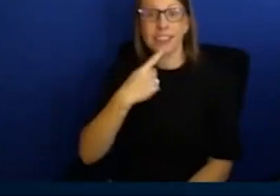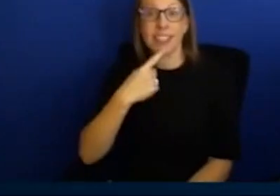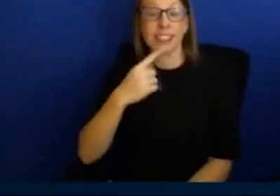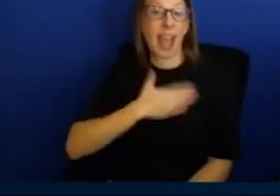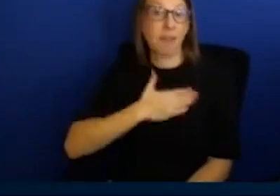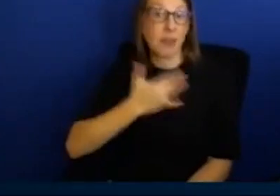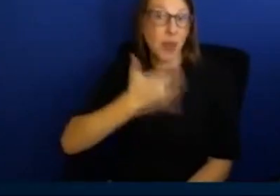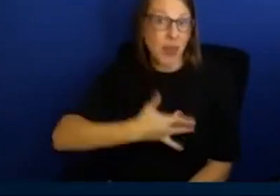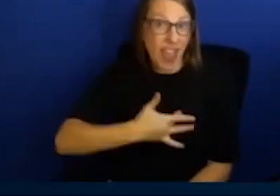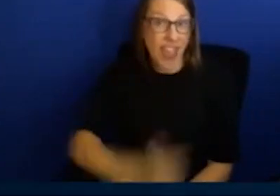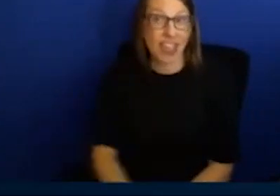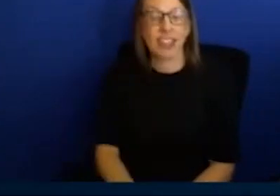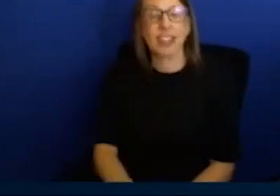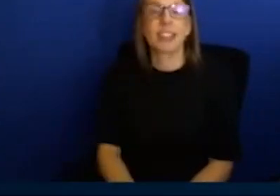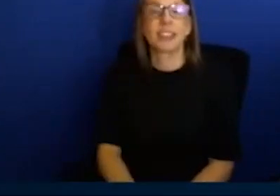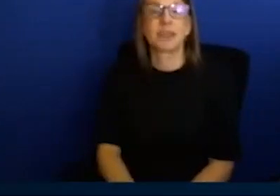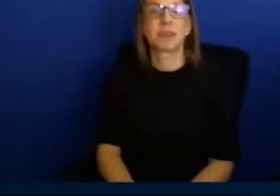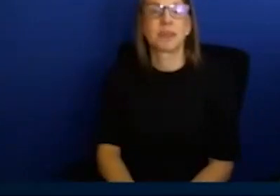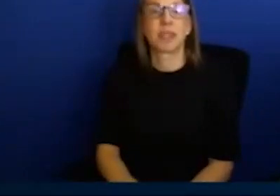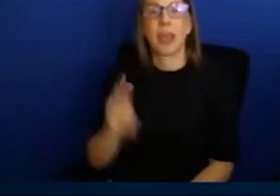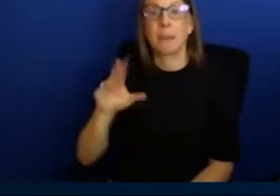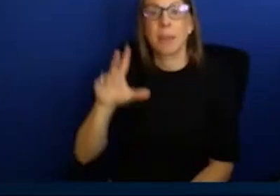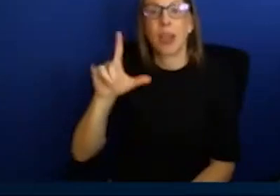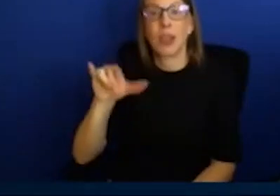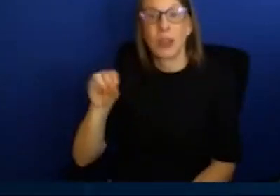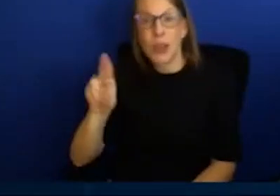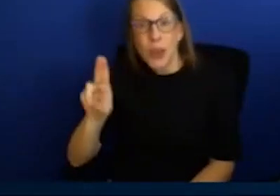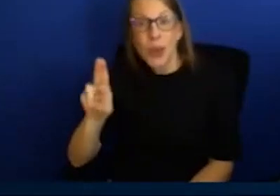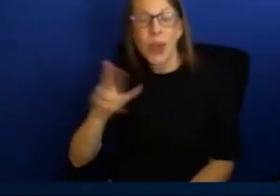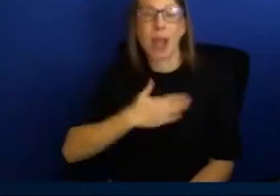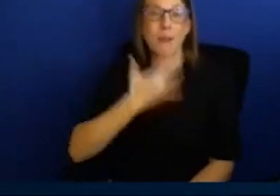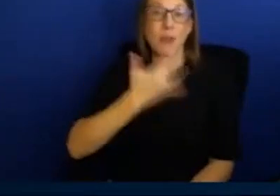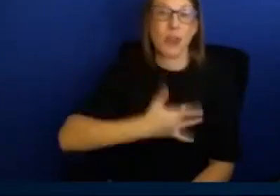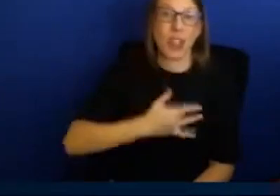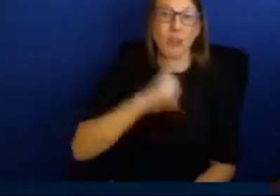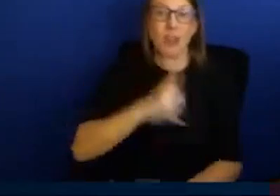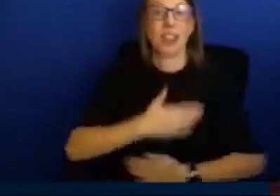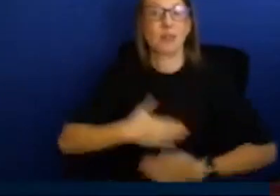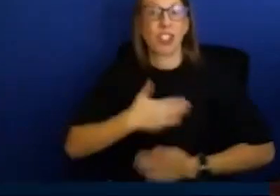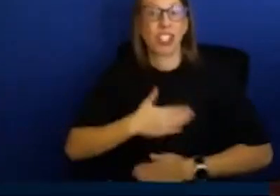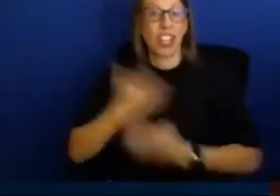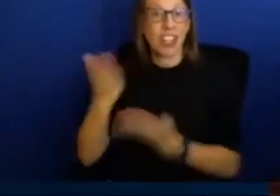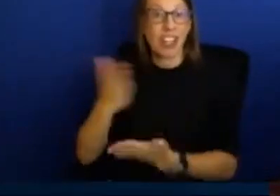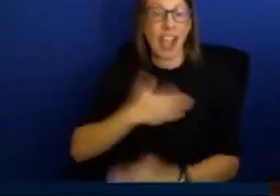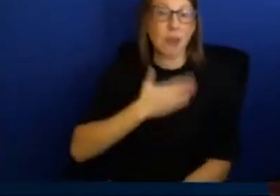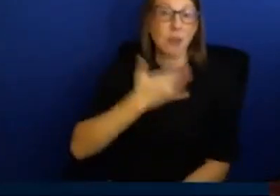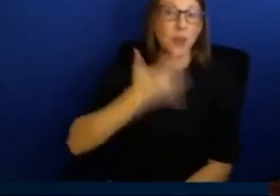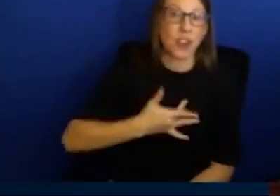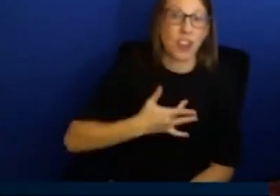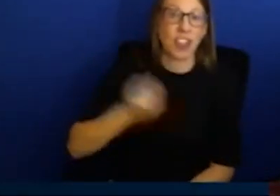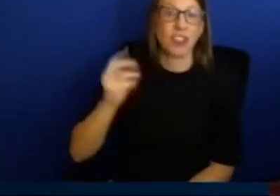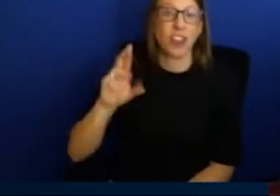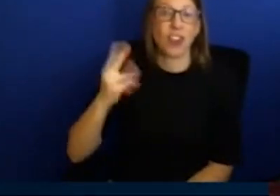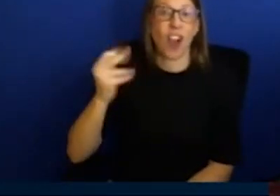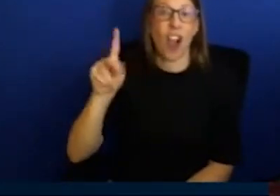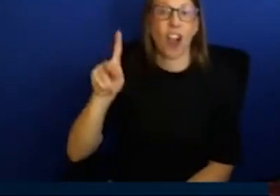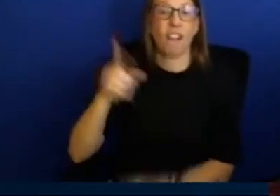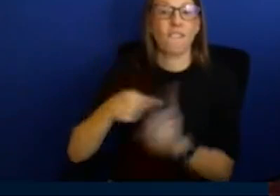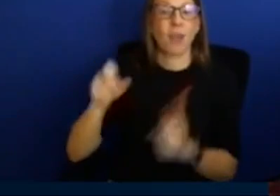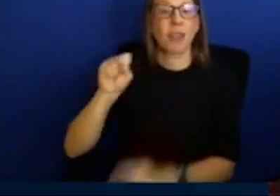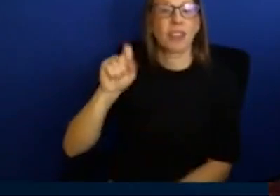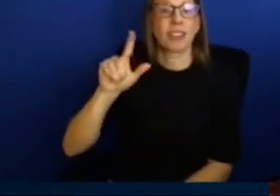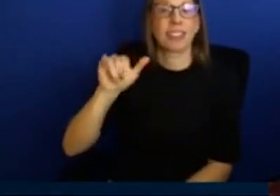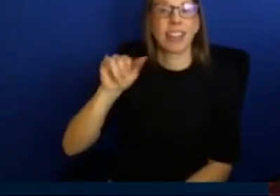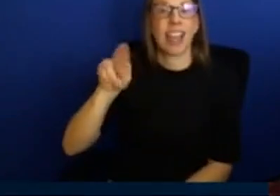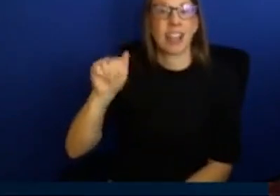Hawkinson. Mary Lou, happy birthday, Doc Hawk. We sure appreciate you. Happy birthday, Dr. Hawkinson from Salina, from My Susan. grandparents.